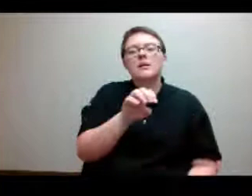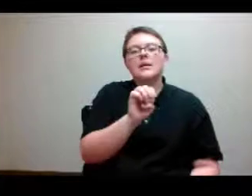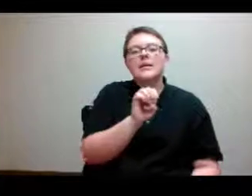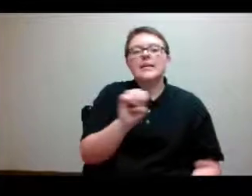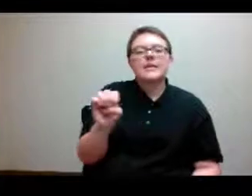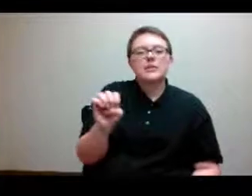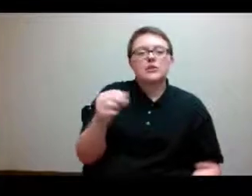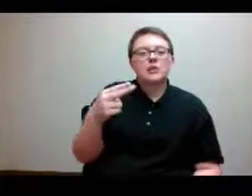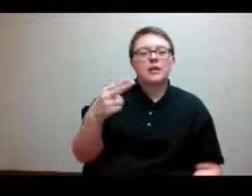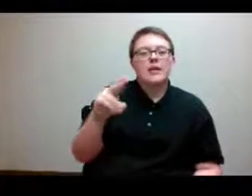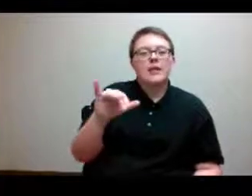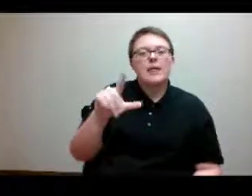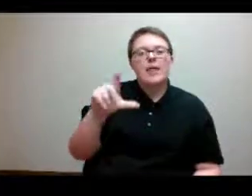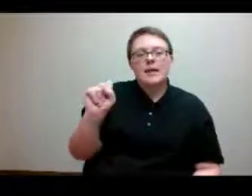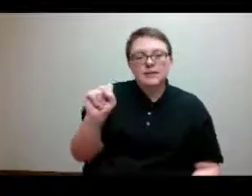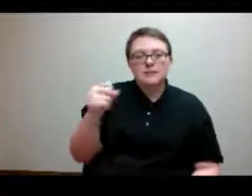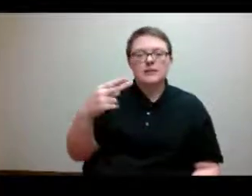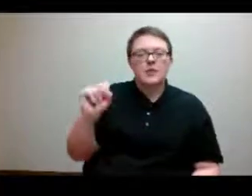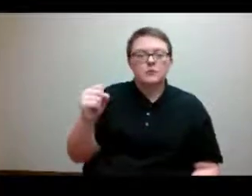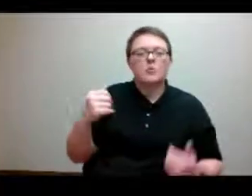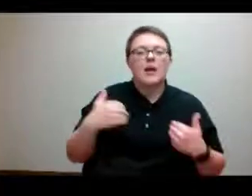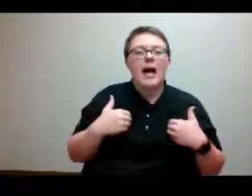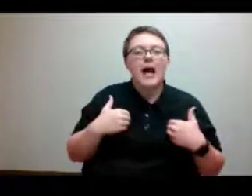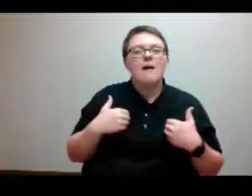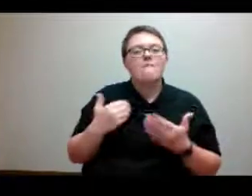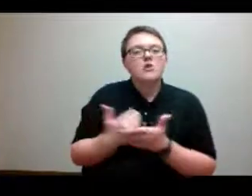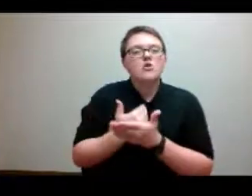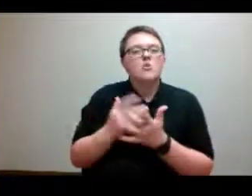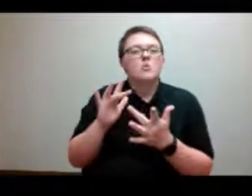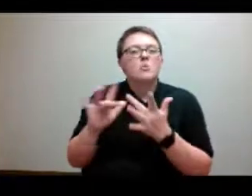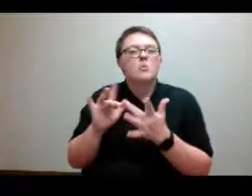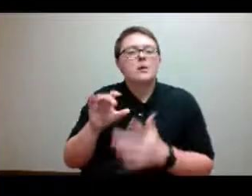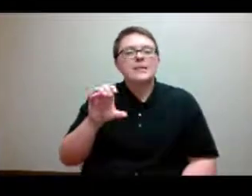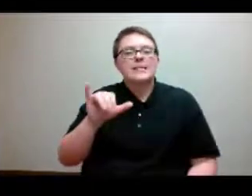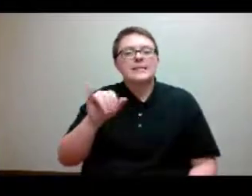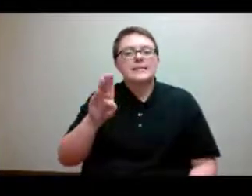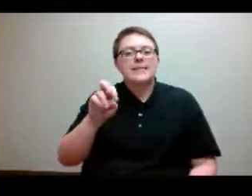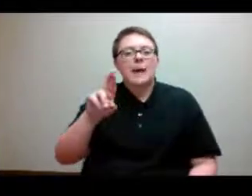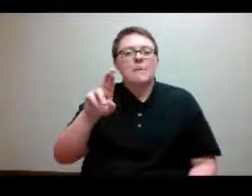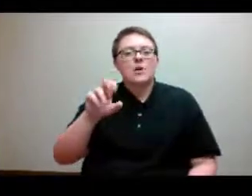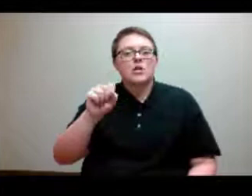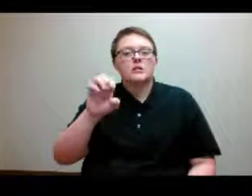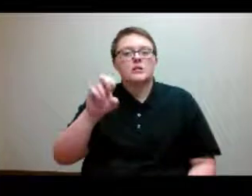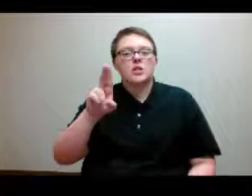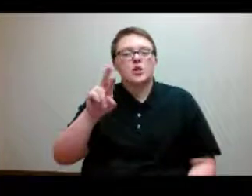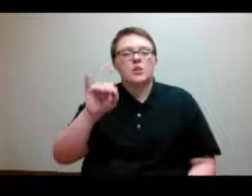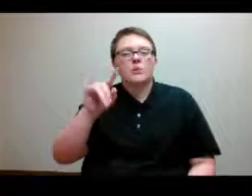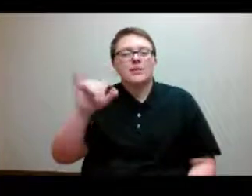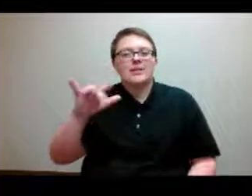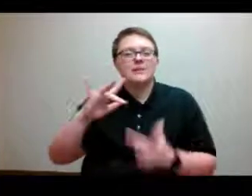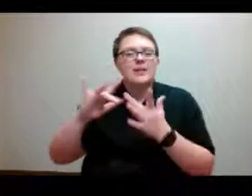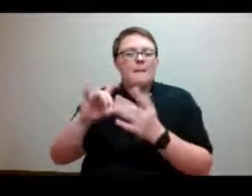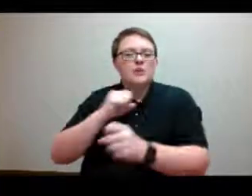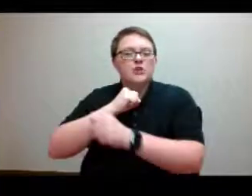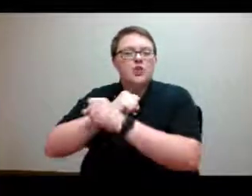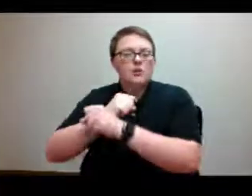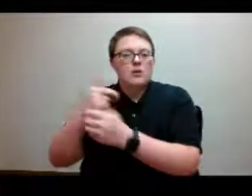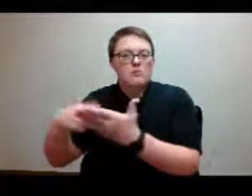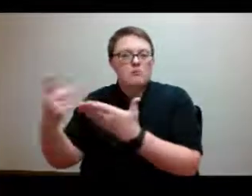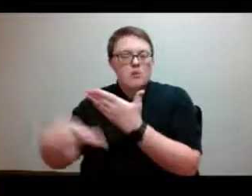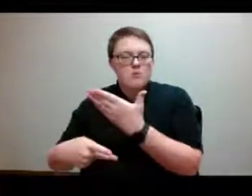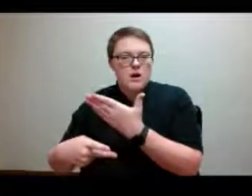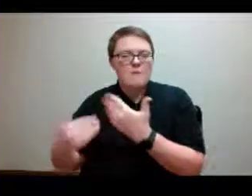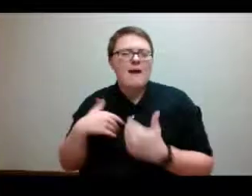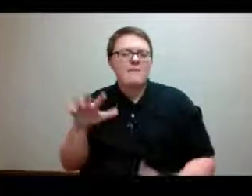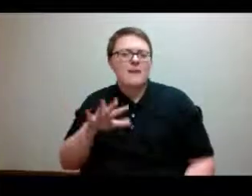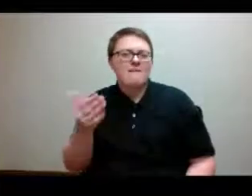we have a cybersecurity program kicking off. We've got 15 students enrolled in that program, or they will be enrolled shortly.